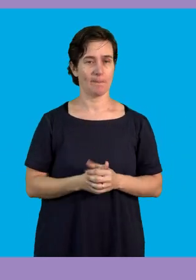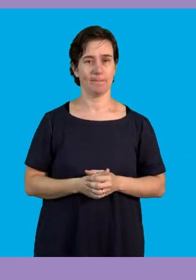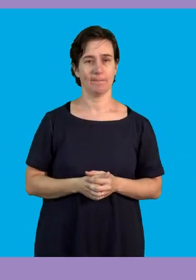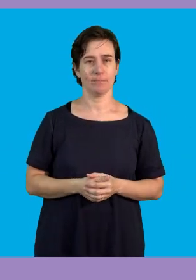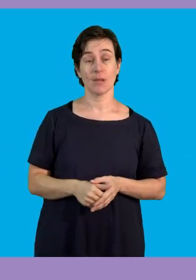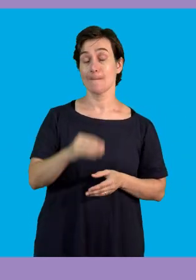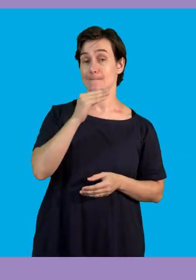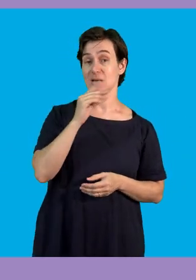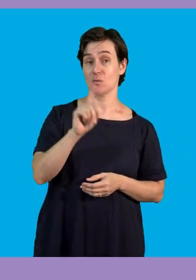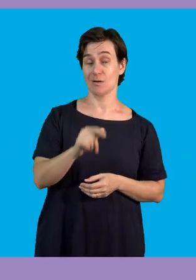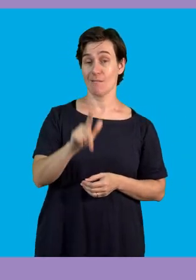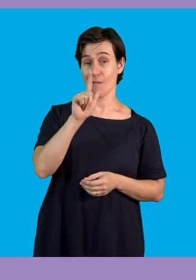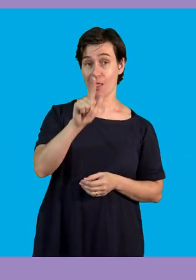length